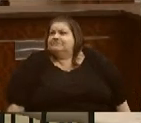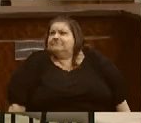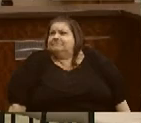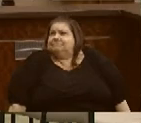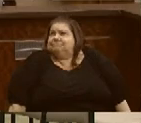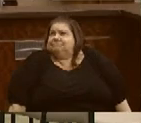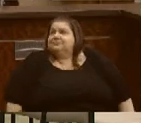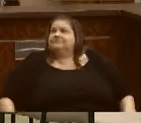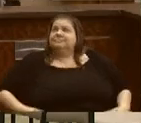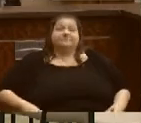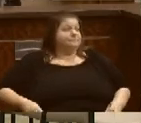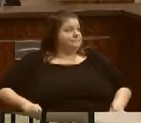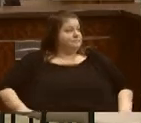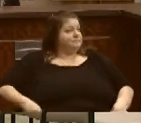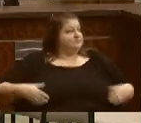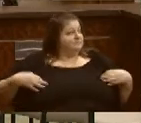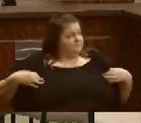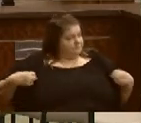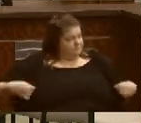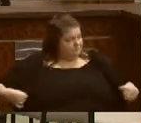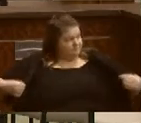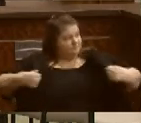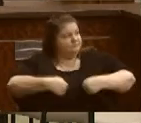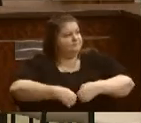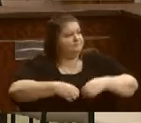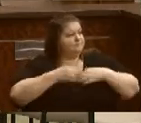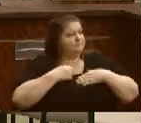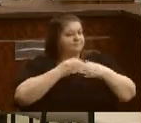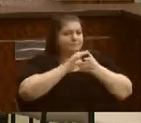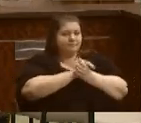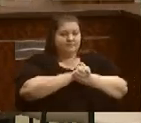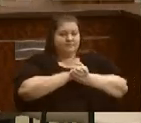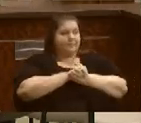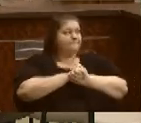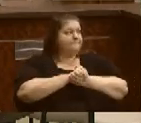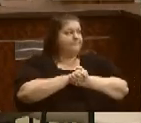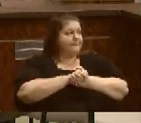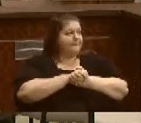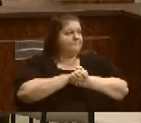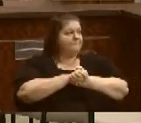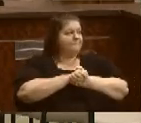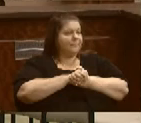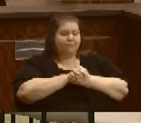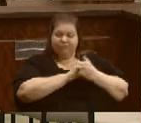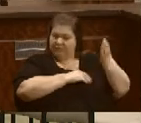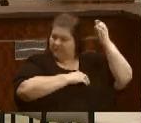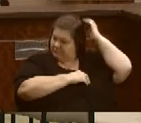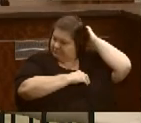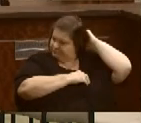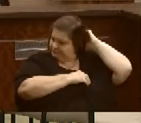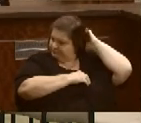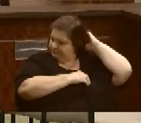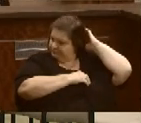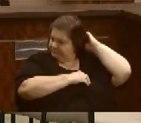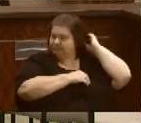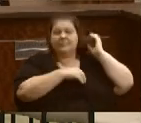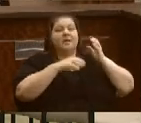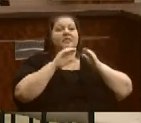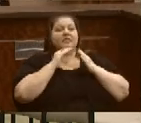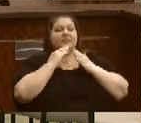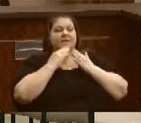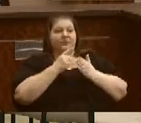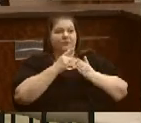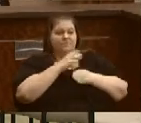Got it. I think it's the lawyers that are challenged. Other folks didn't have a problem. Thank you, Mr. Council President, members